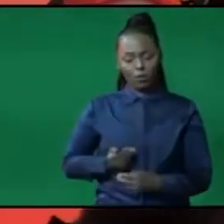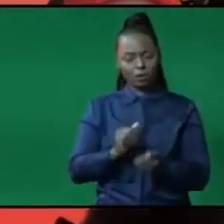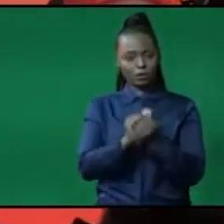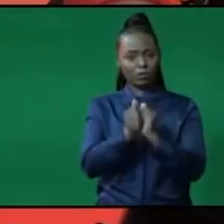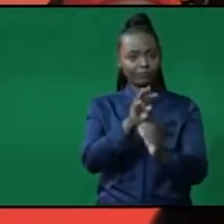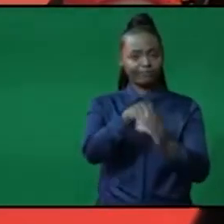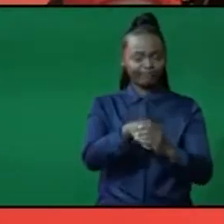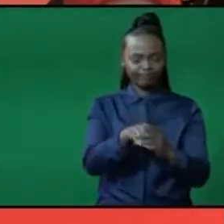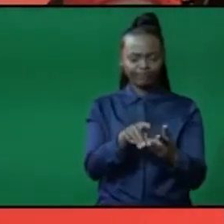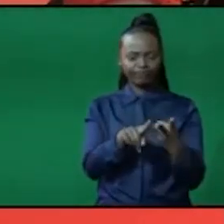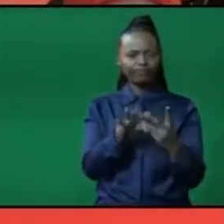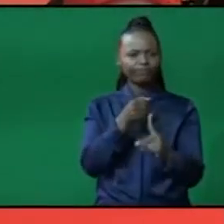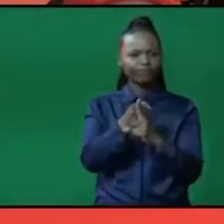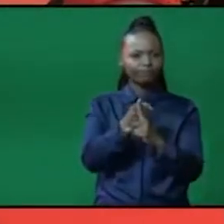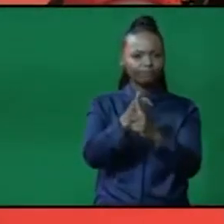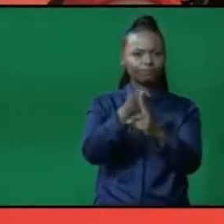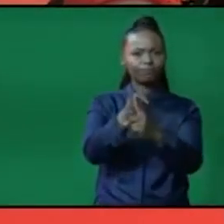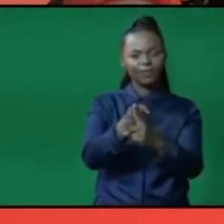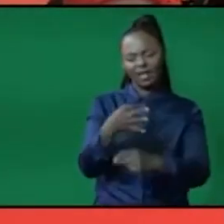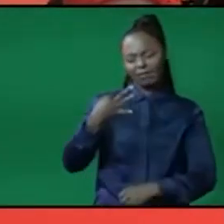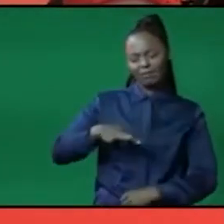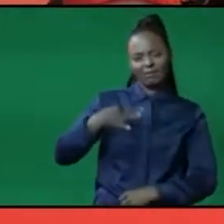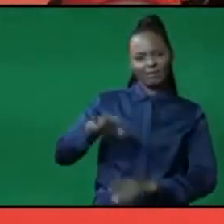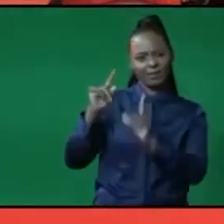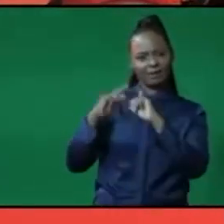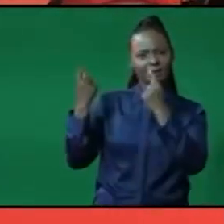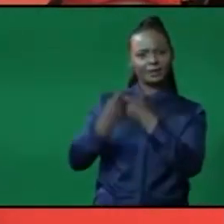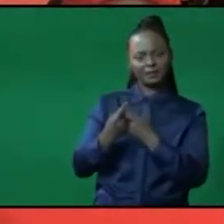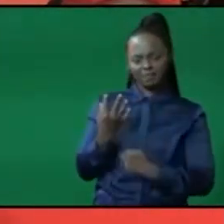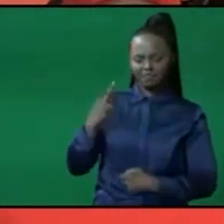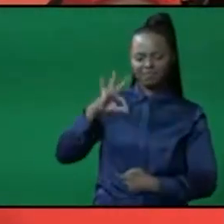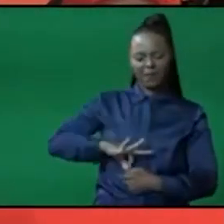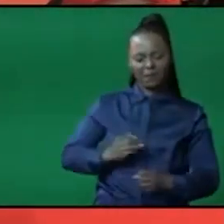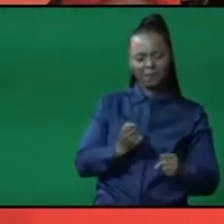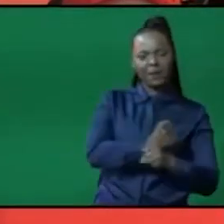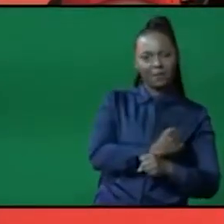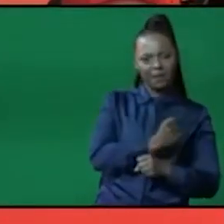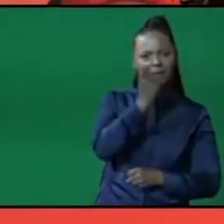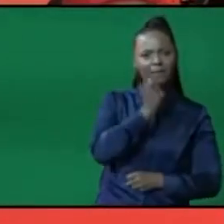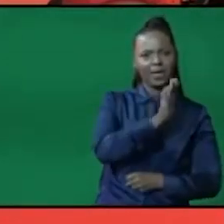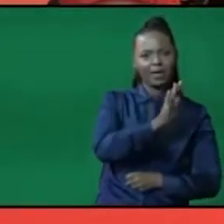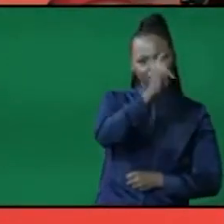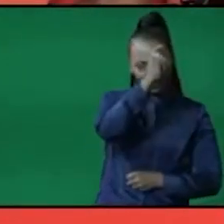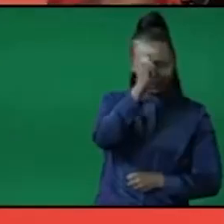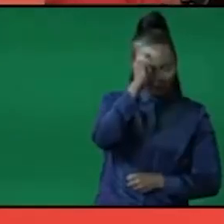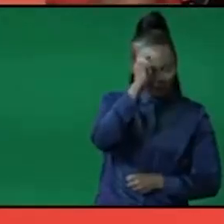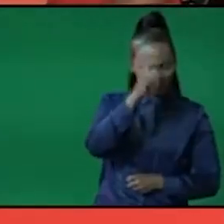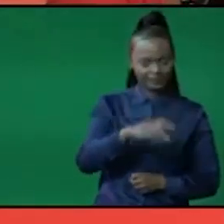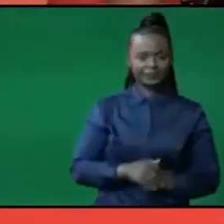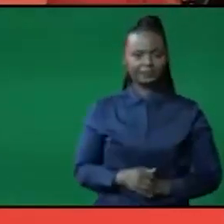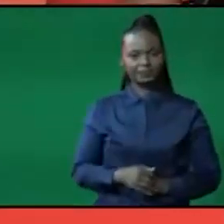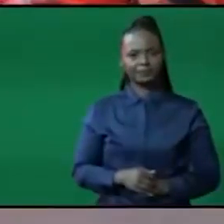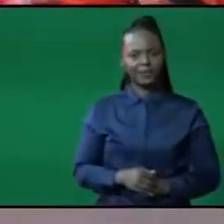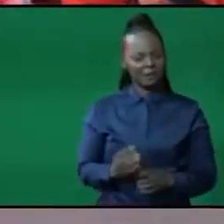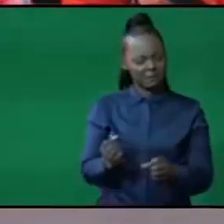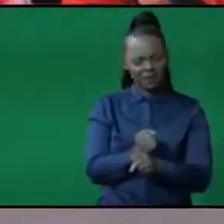must fight for Banyana to be paid the same amount as Bafana Bafana, because